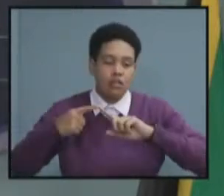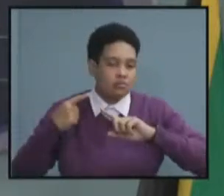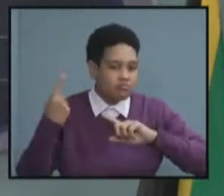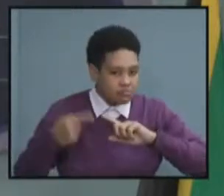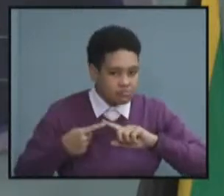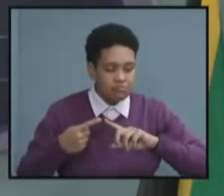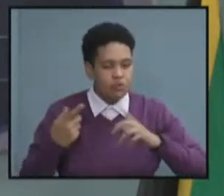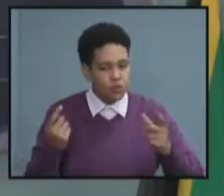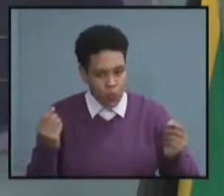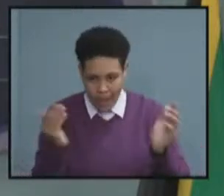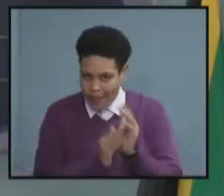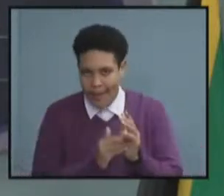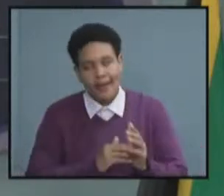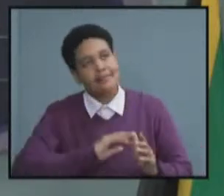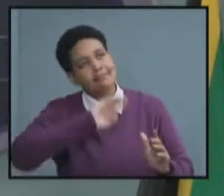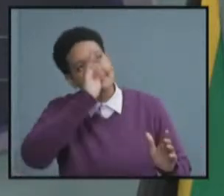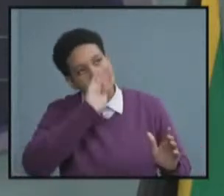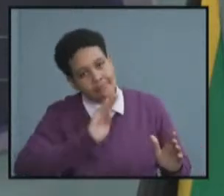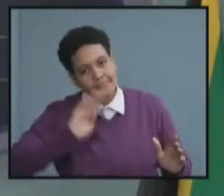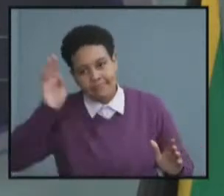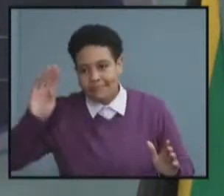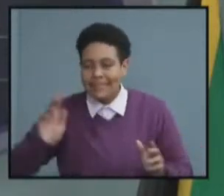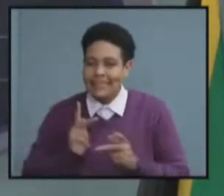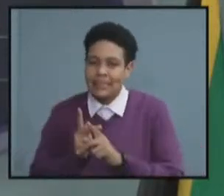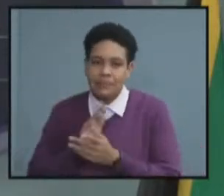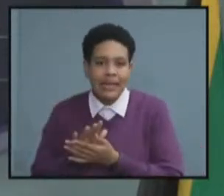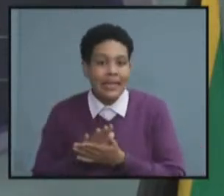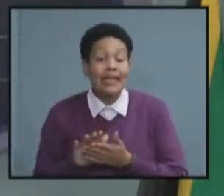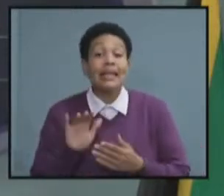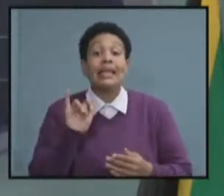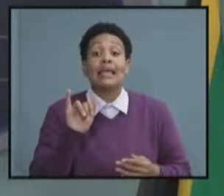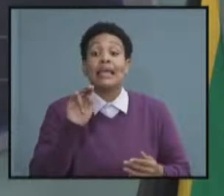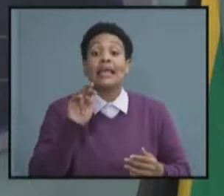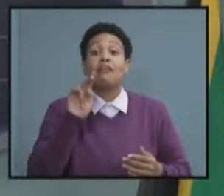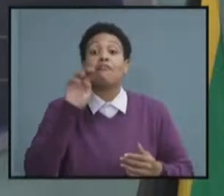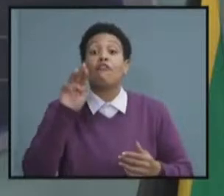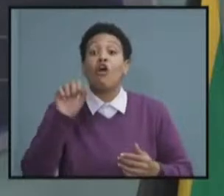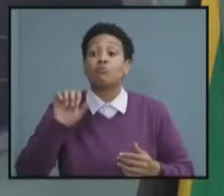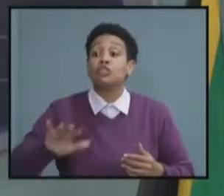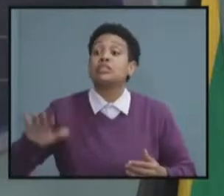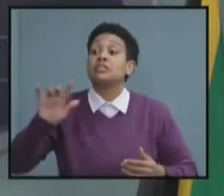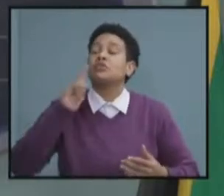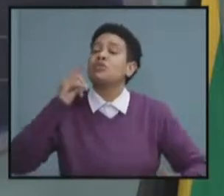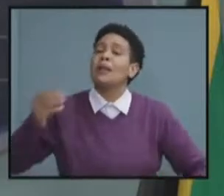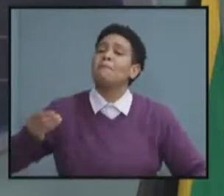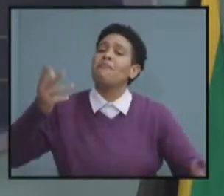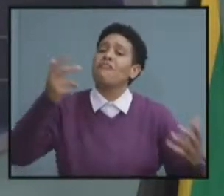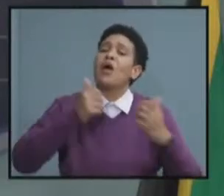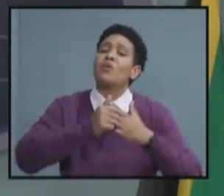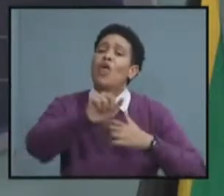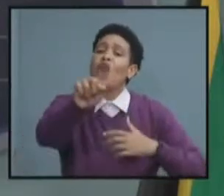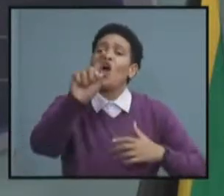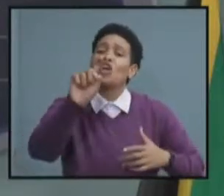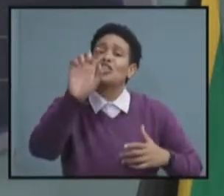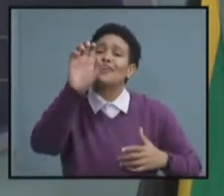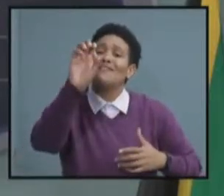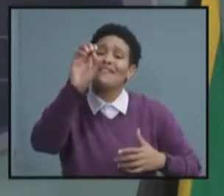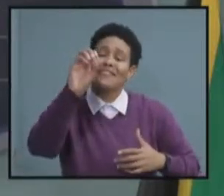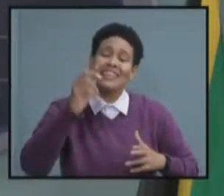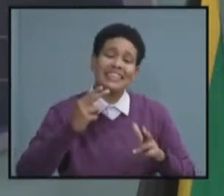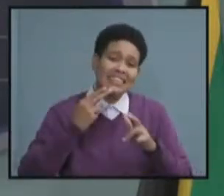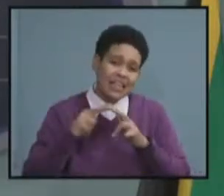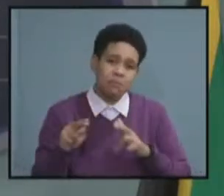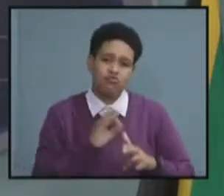been conducted. The infirmaries were provided with 150